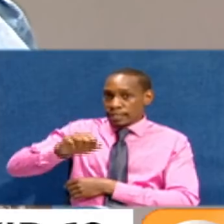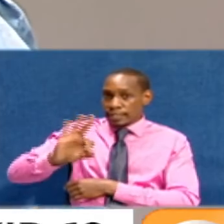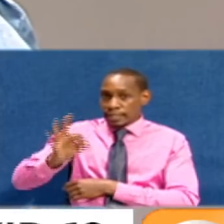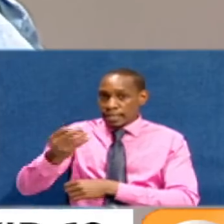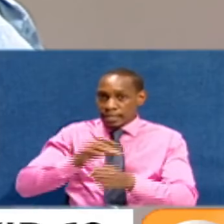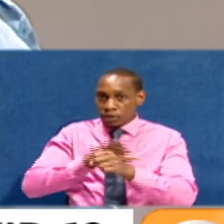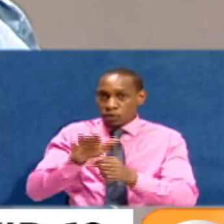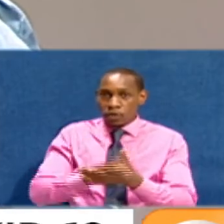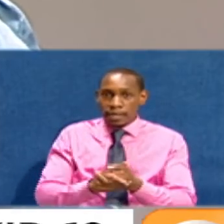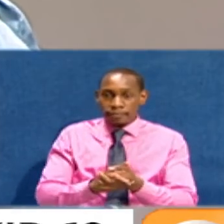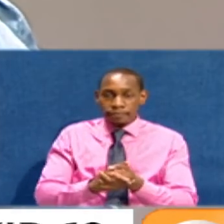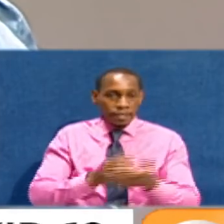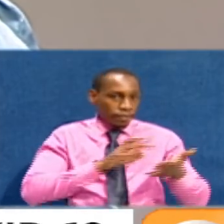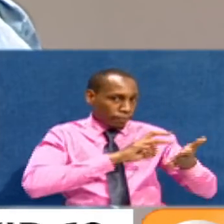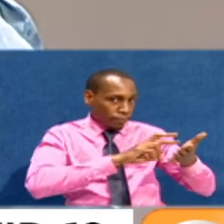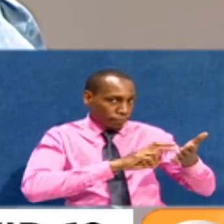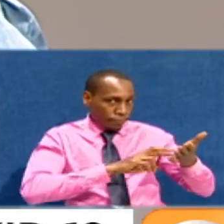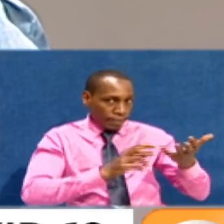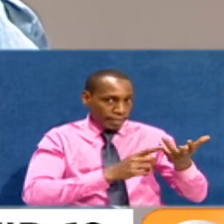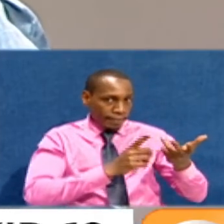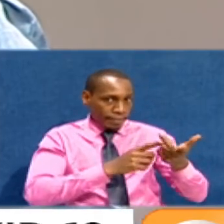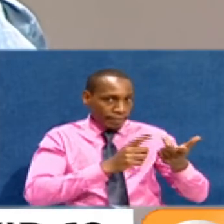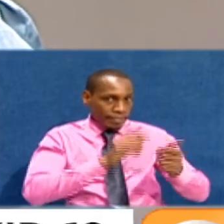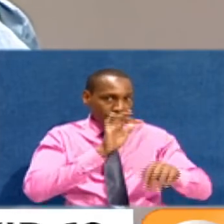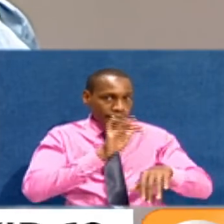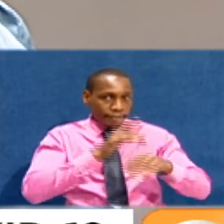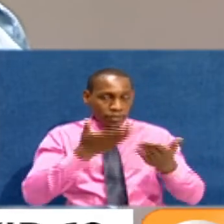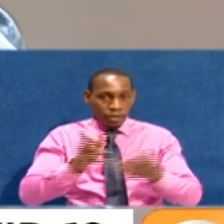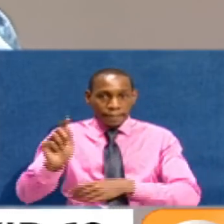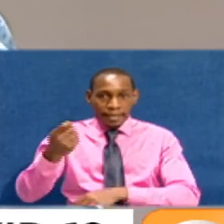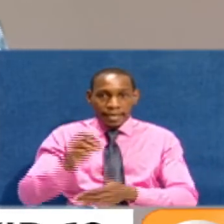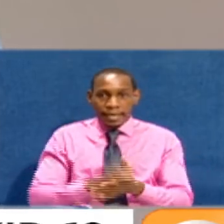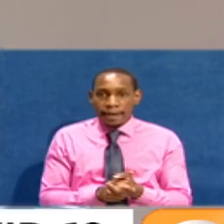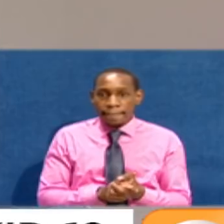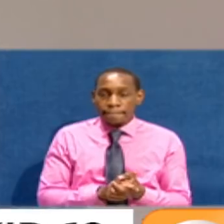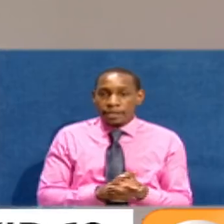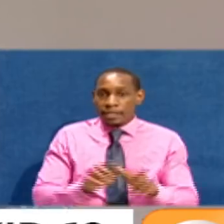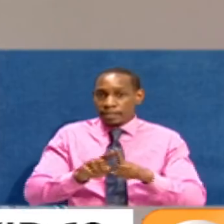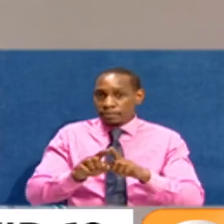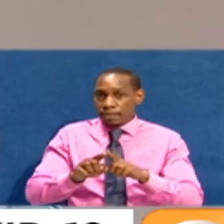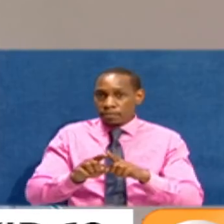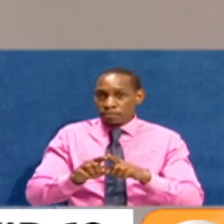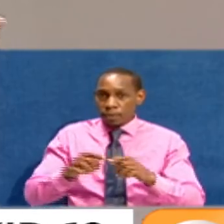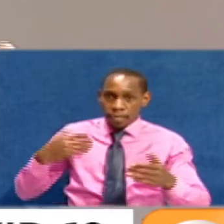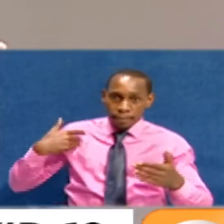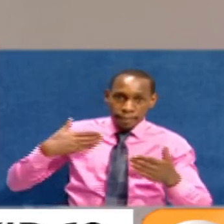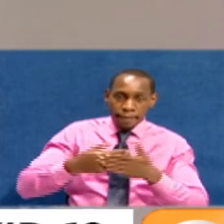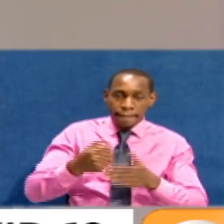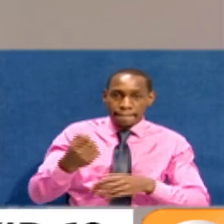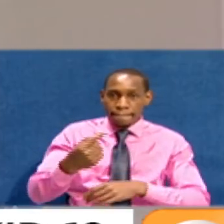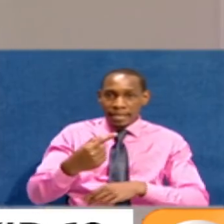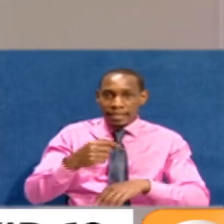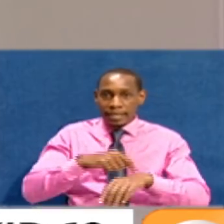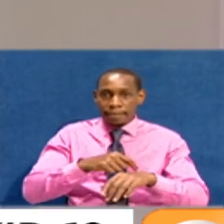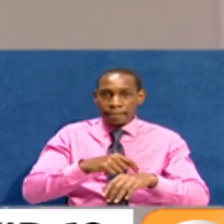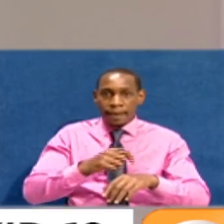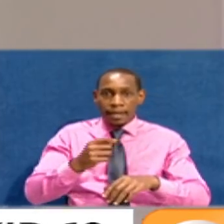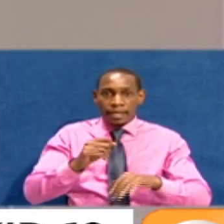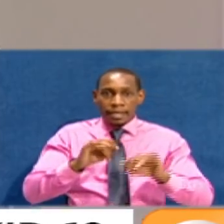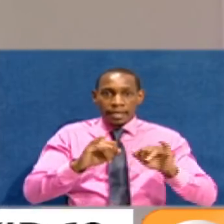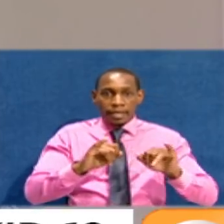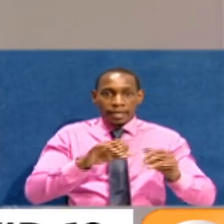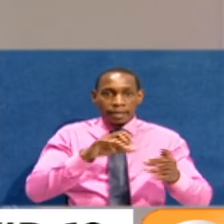the third wave. I was looking through some statistics about infections in the country, looking through how it's been month on month from when we had the new case